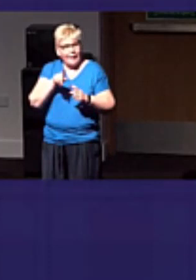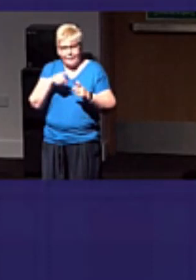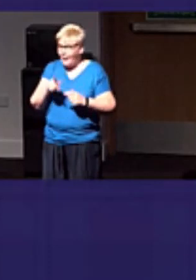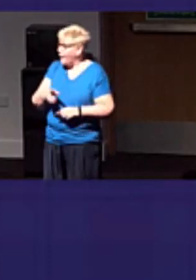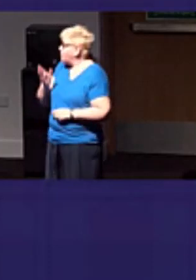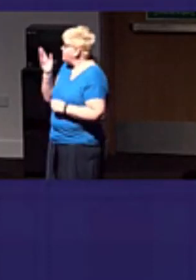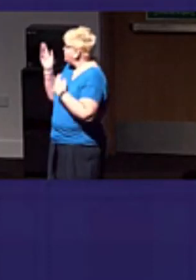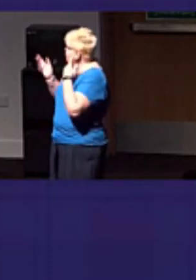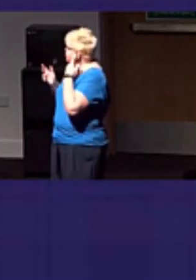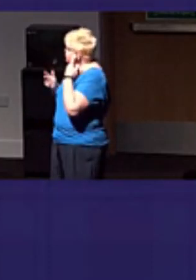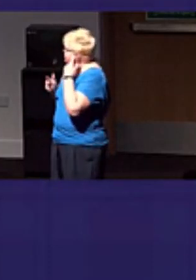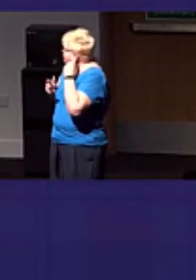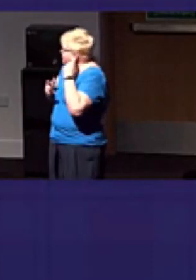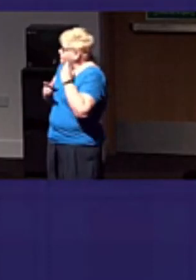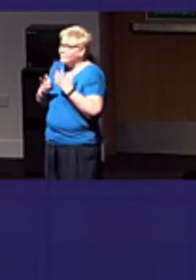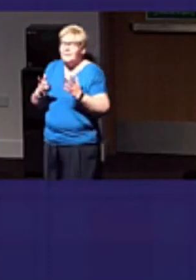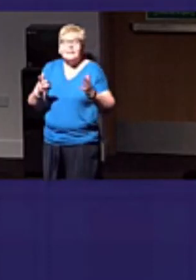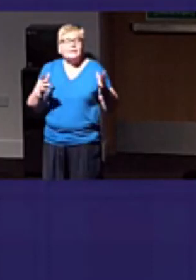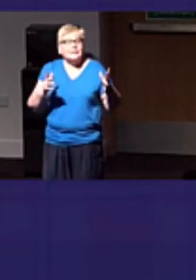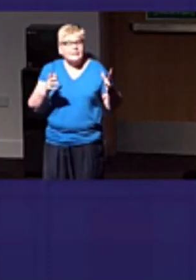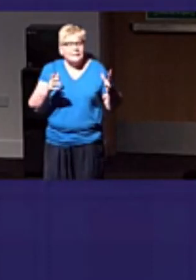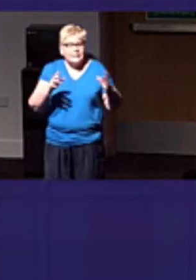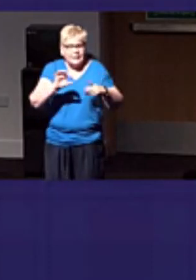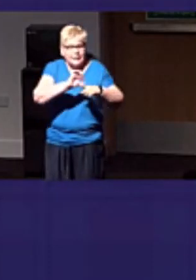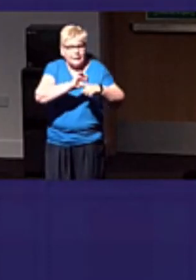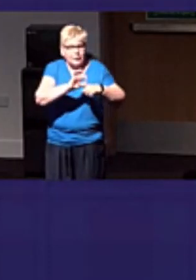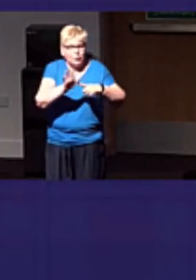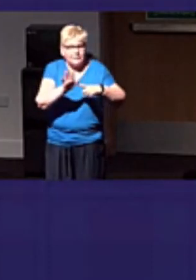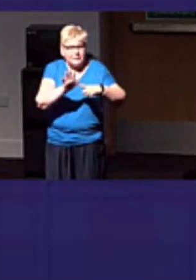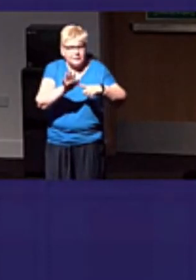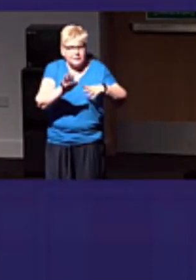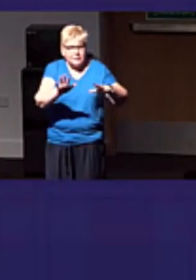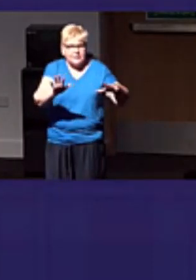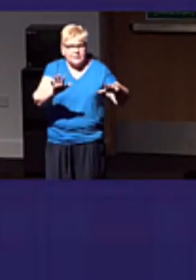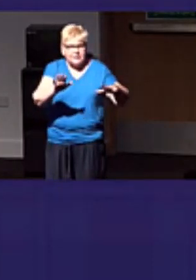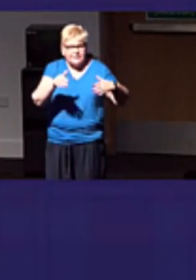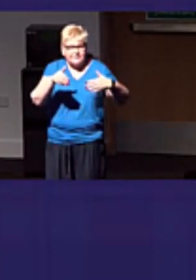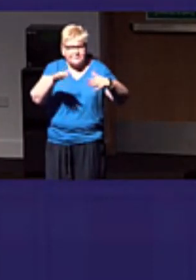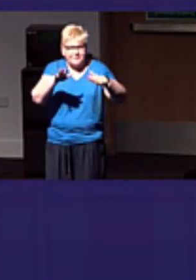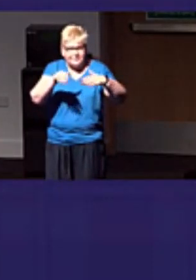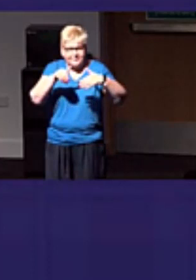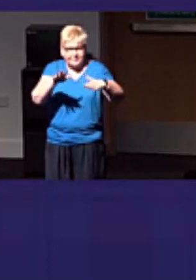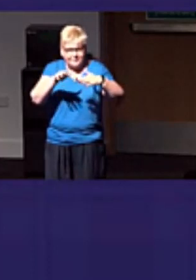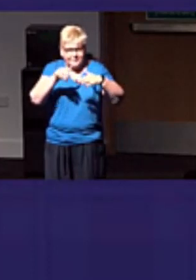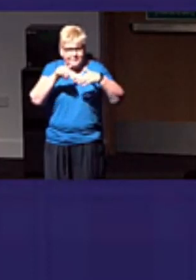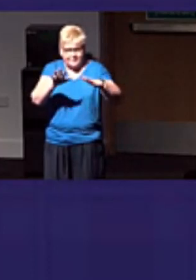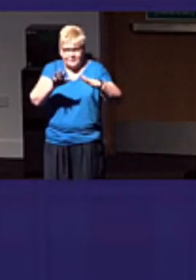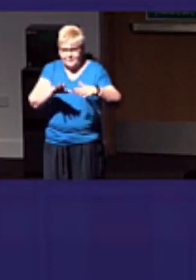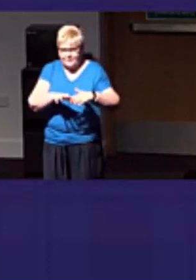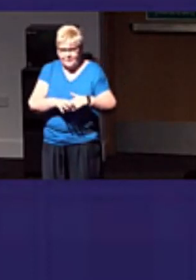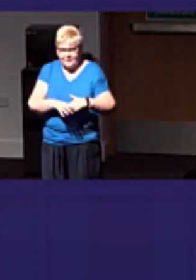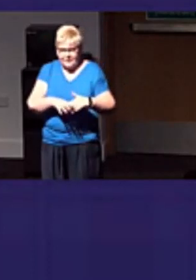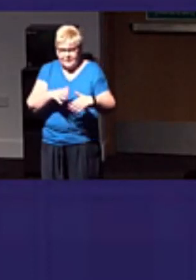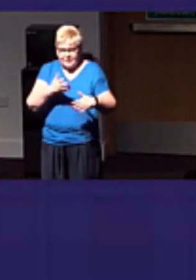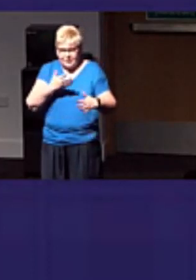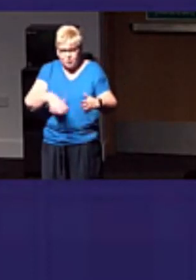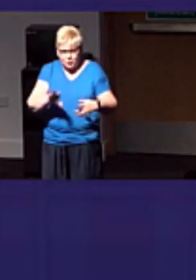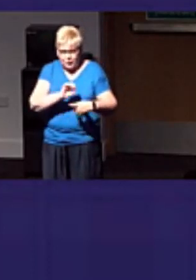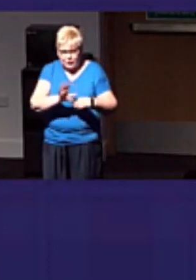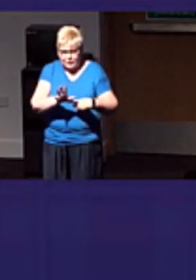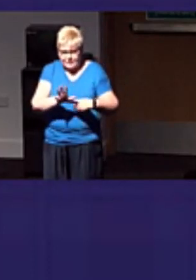happened. Hi, pandemic. So nice to see you. Thanks for visiting. Please go away. Never come back, ever.